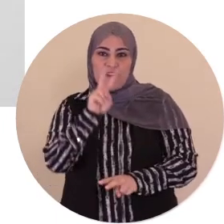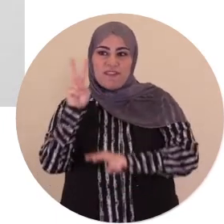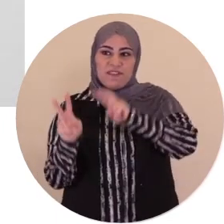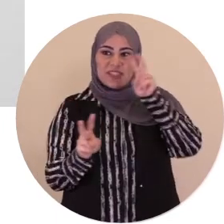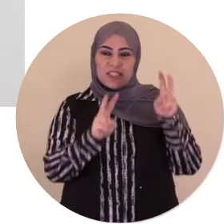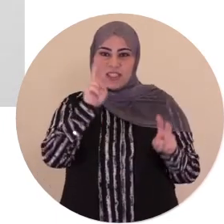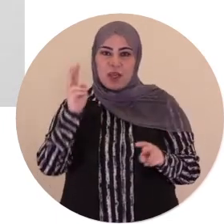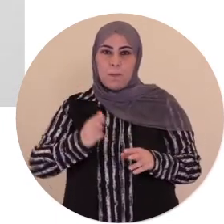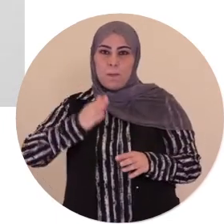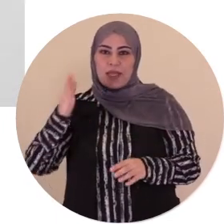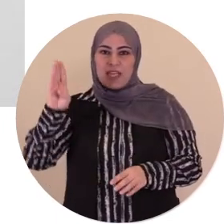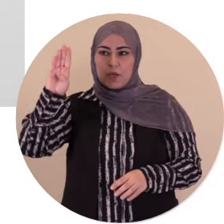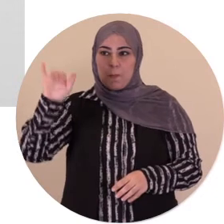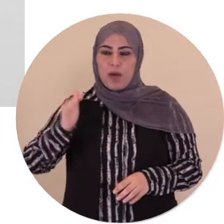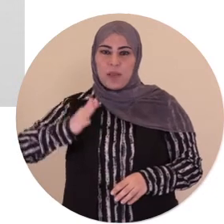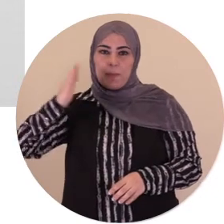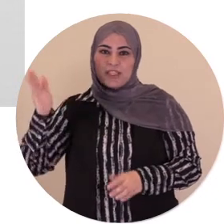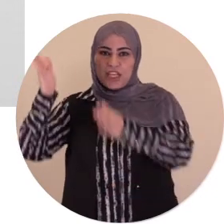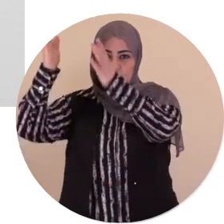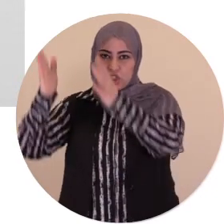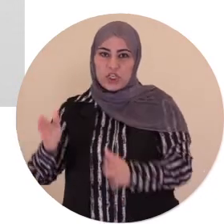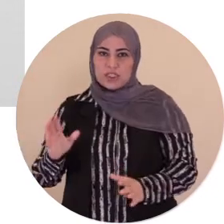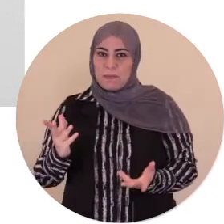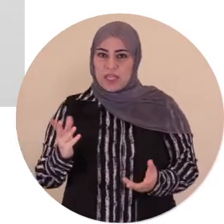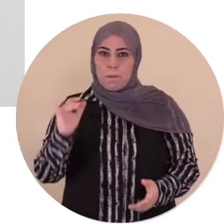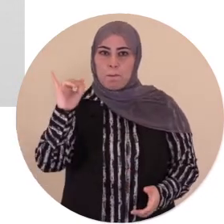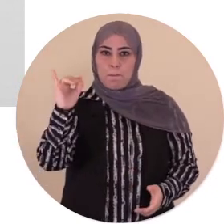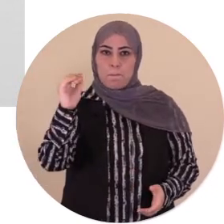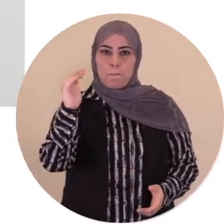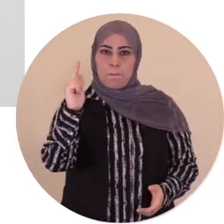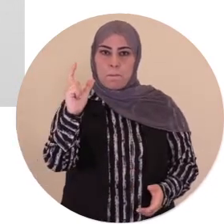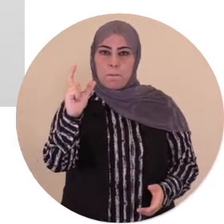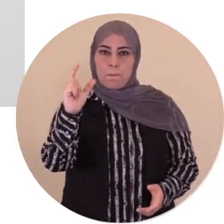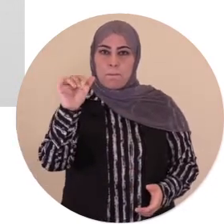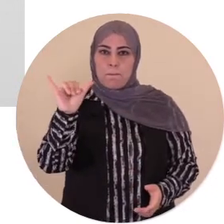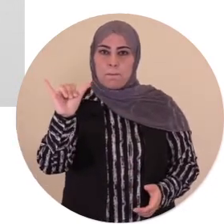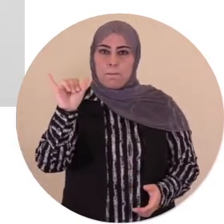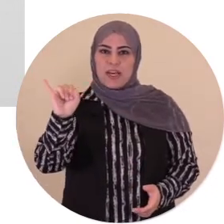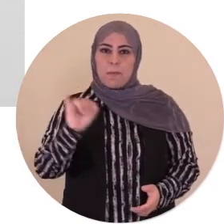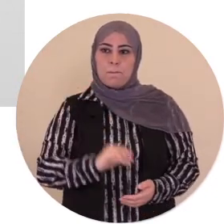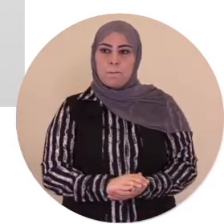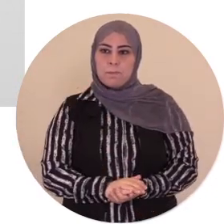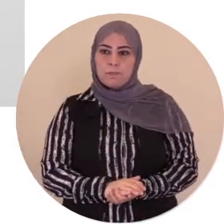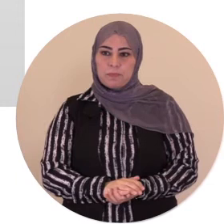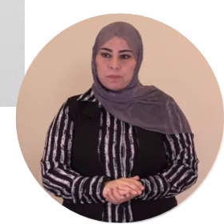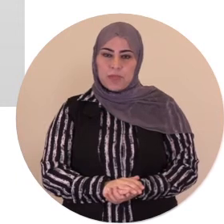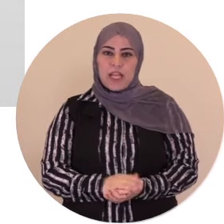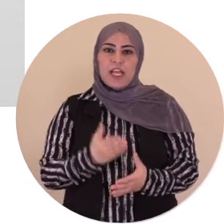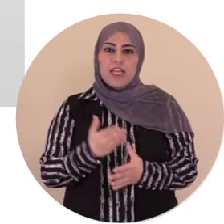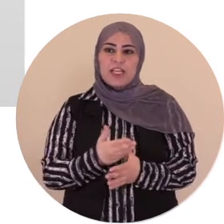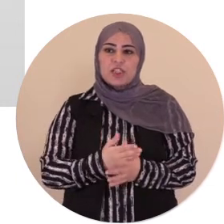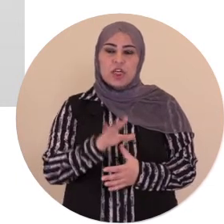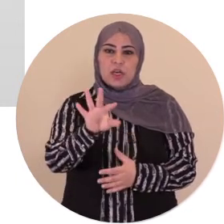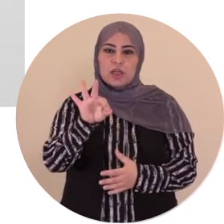Maryam visited the museum. The verb was in the past, so we're going to use what? Was. The museum was visited